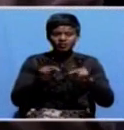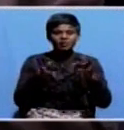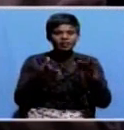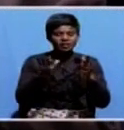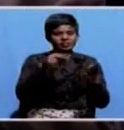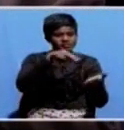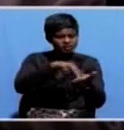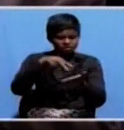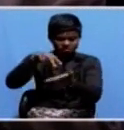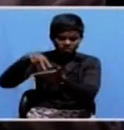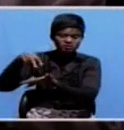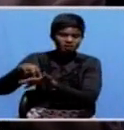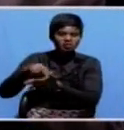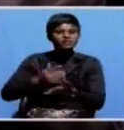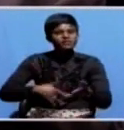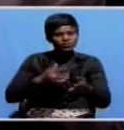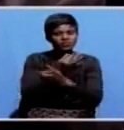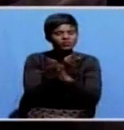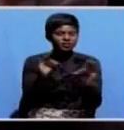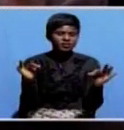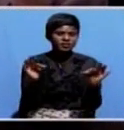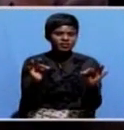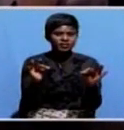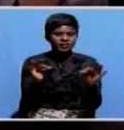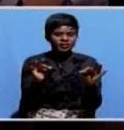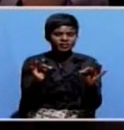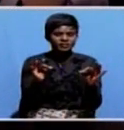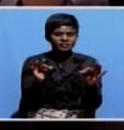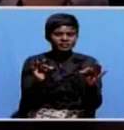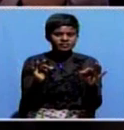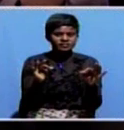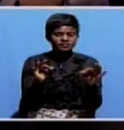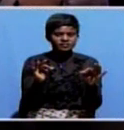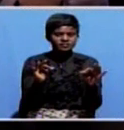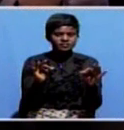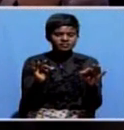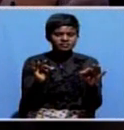their convention and he emerged the winner.